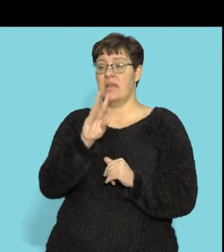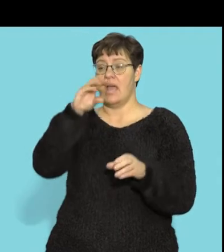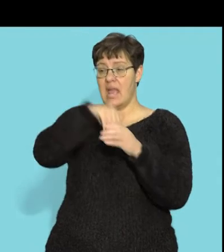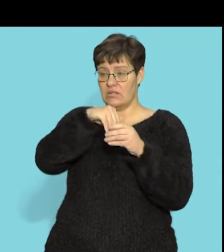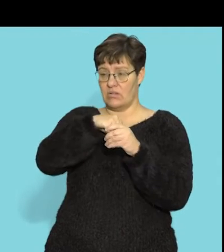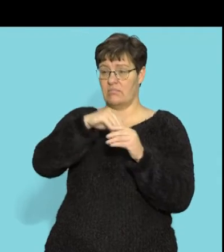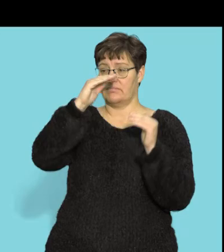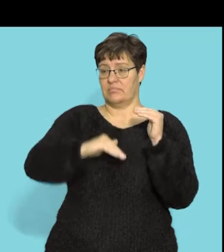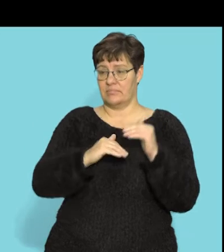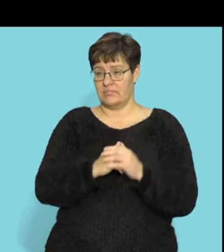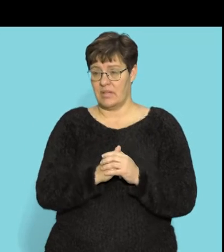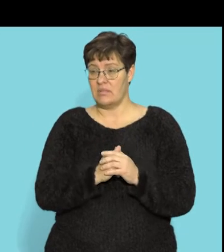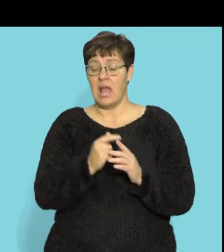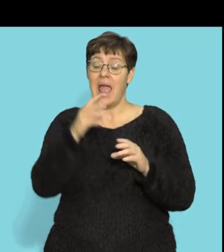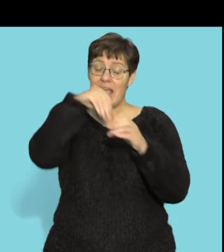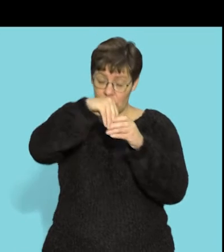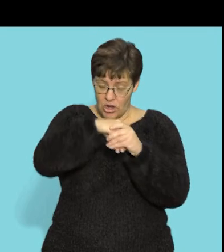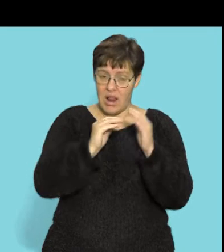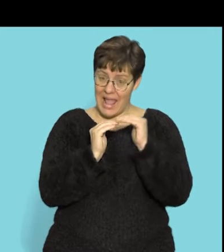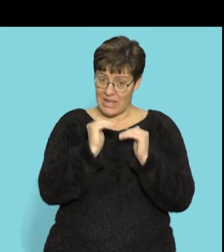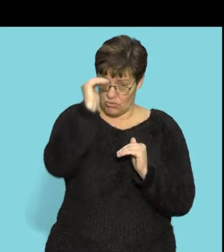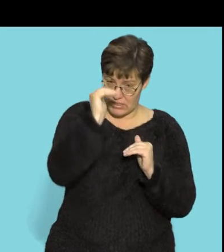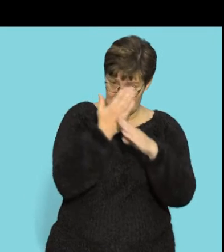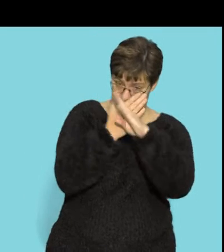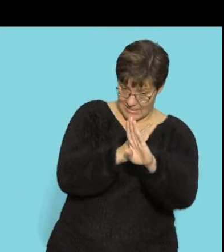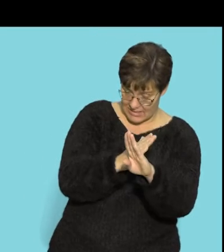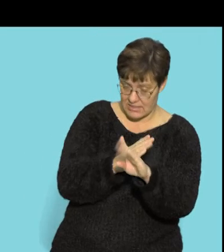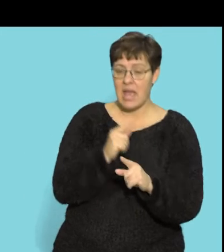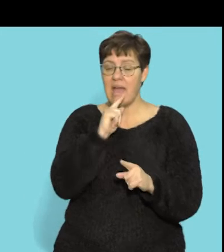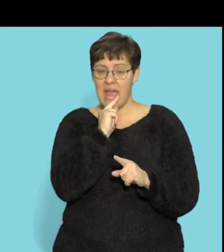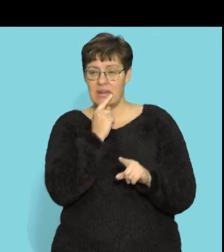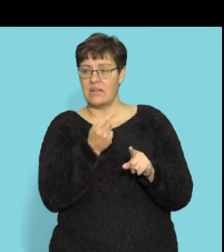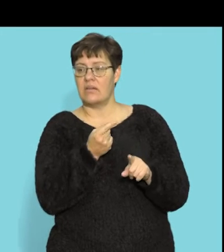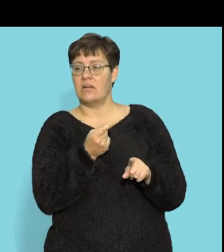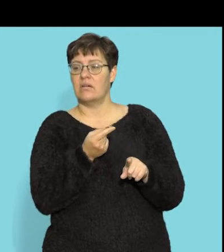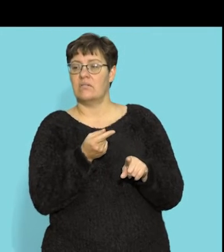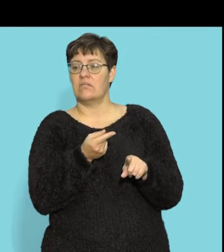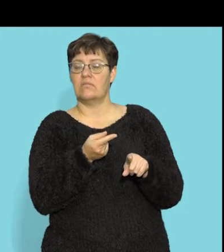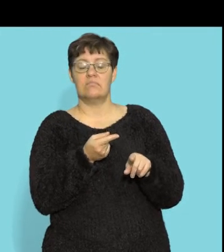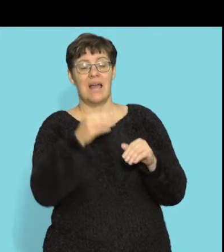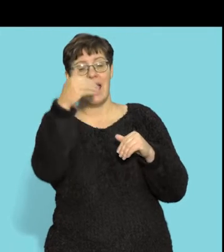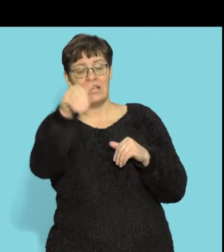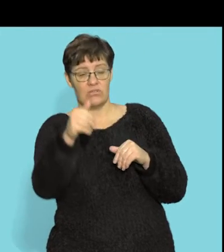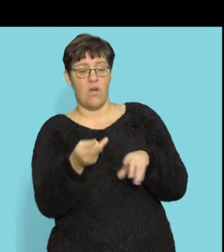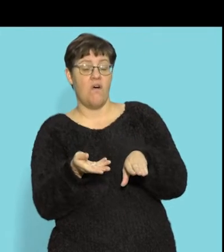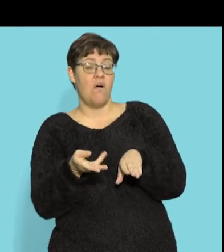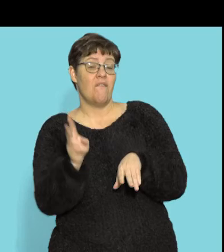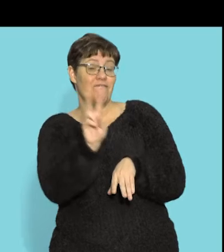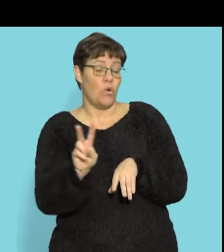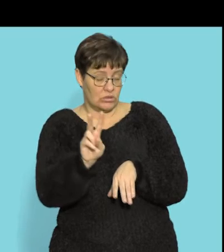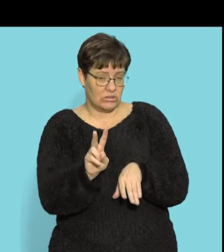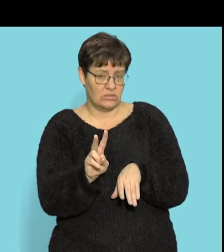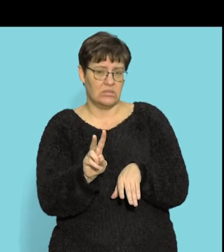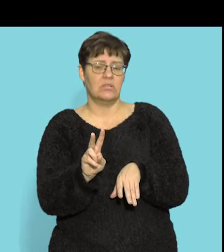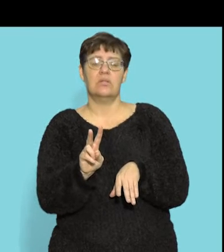relationship. There's an increase in internal resistance and a decrease in what? External voltage. Why